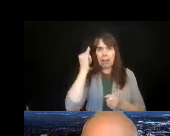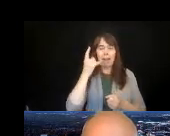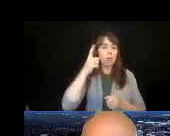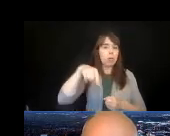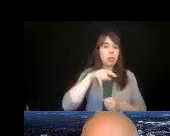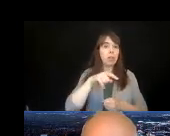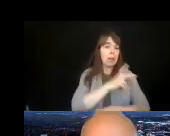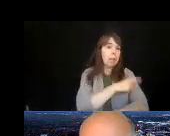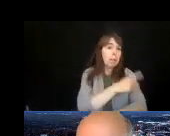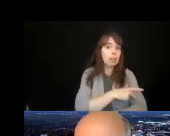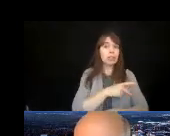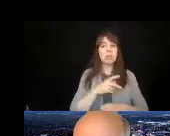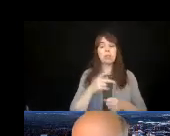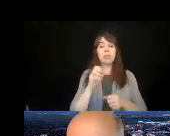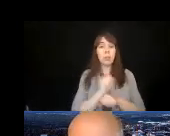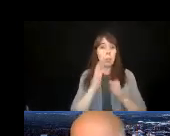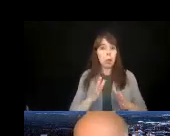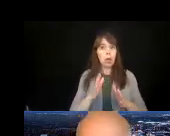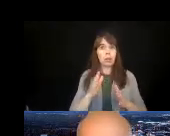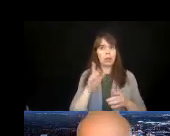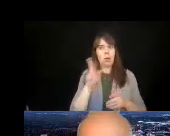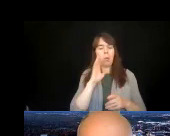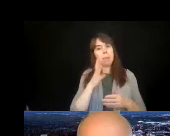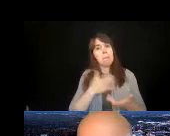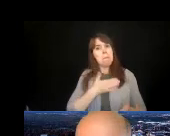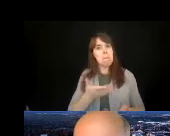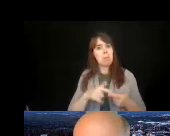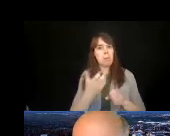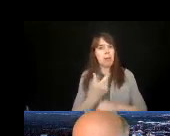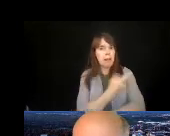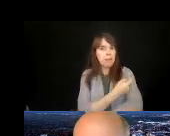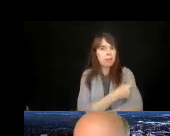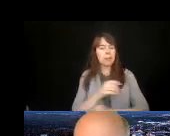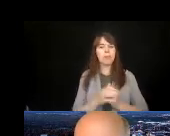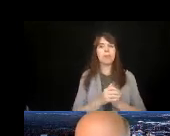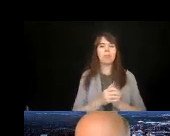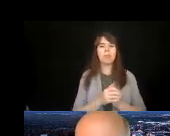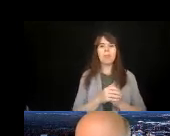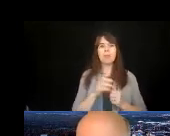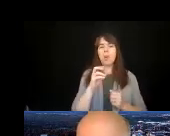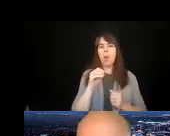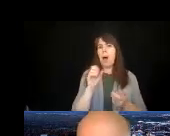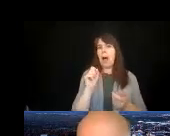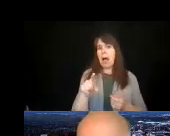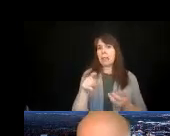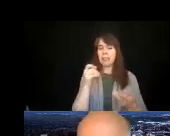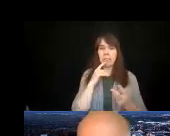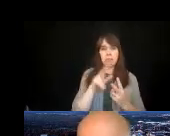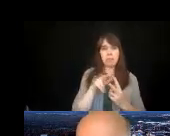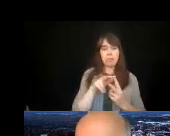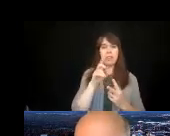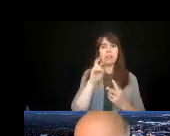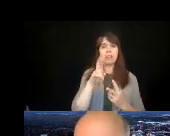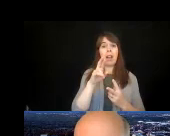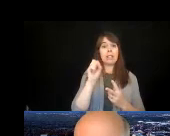patients, and our communities. And I'd ask Lorraine to share, what we know. And I know Sandro's on the call too, and Stan, if they want to add any